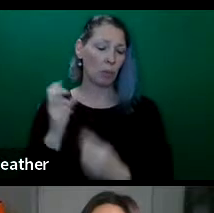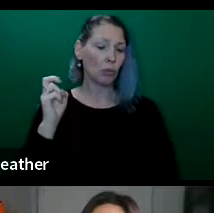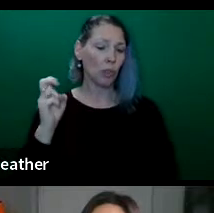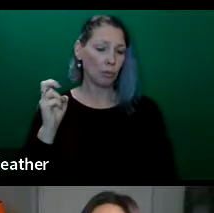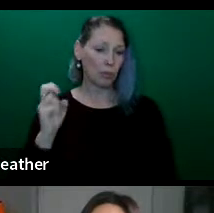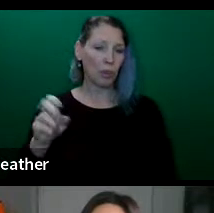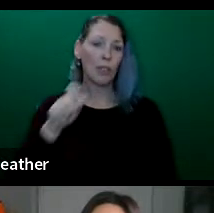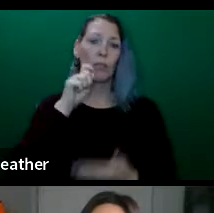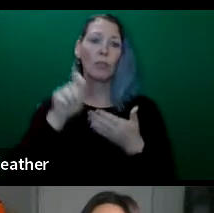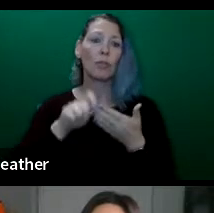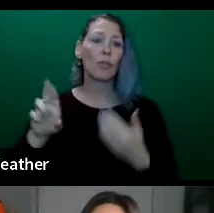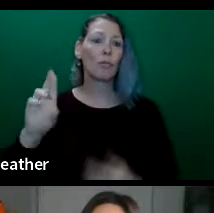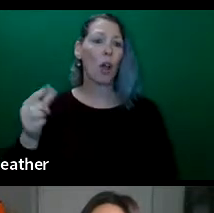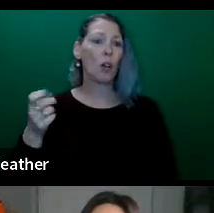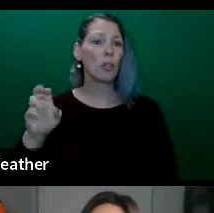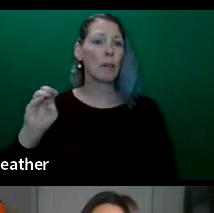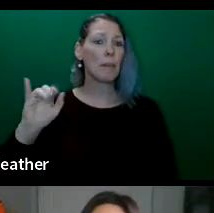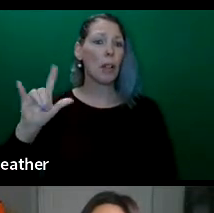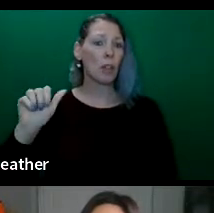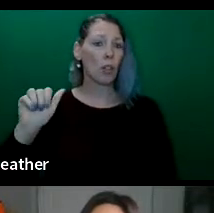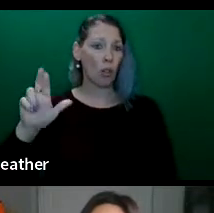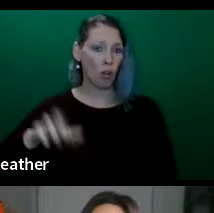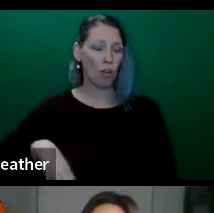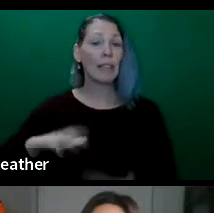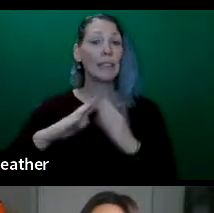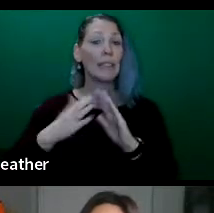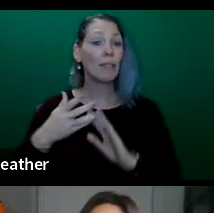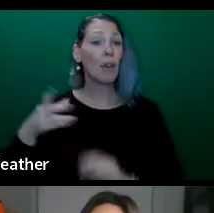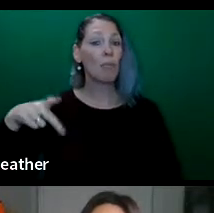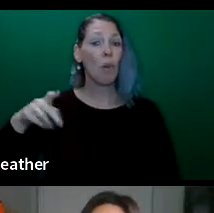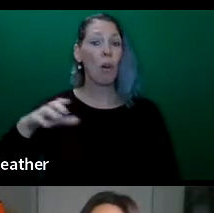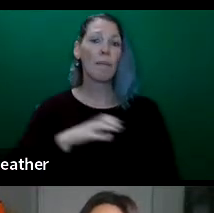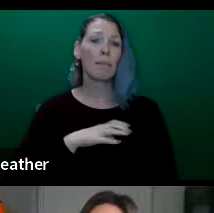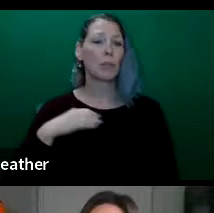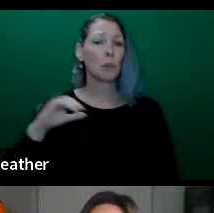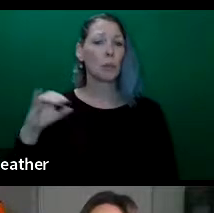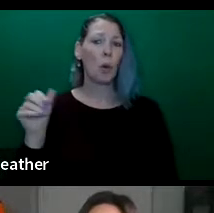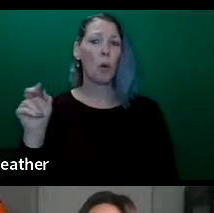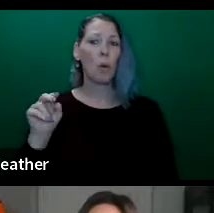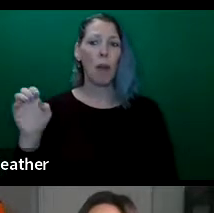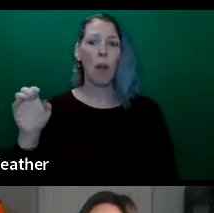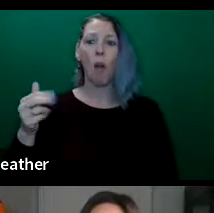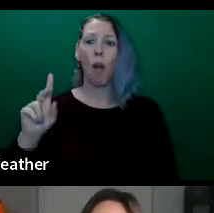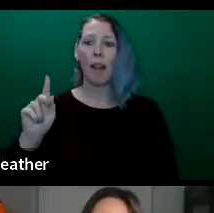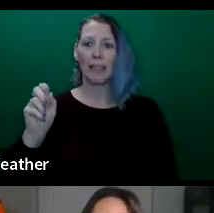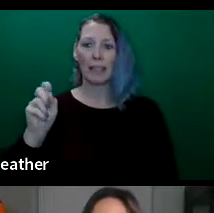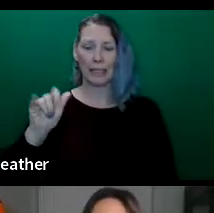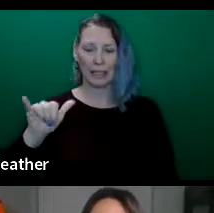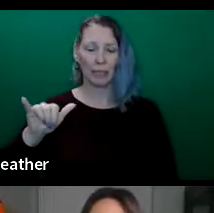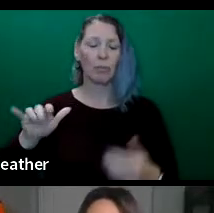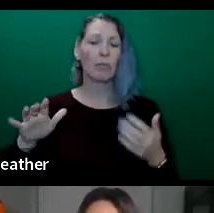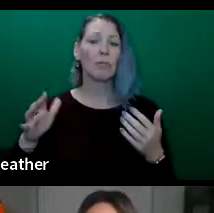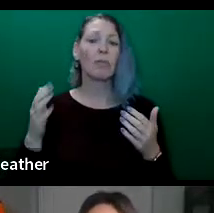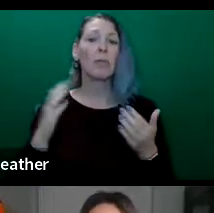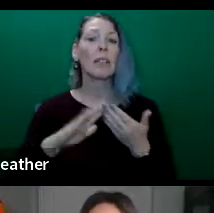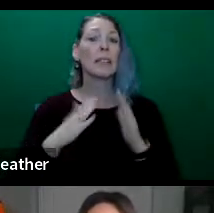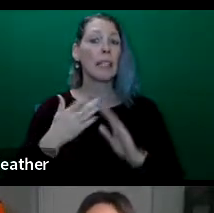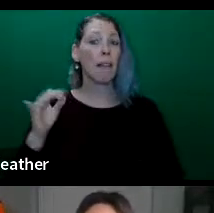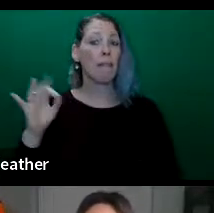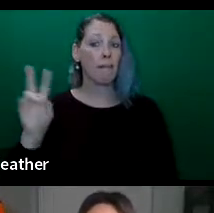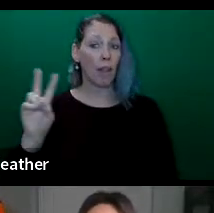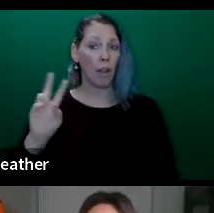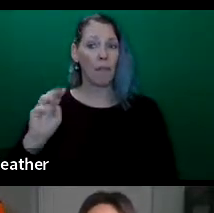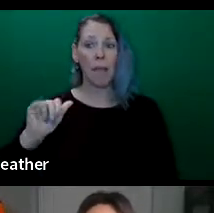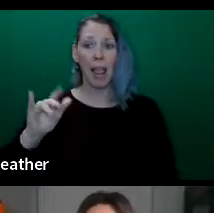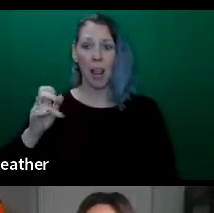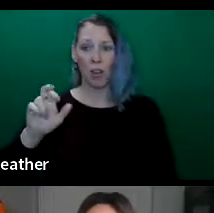Transportation, Secretary Raja Millar. From the City of Portland, Commissioner Joanne Hardesty. From the City of Vancouver,